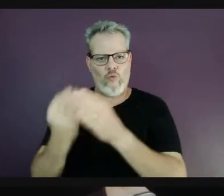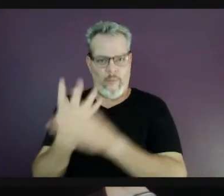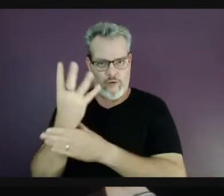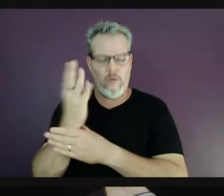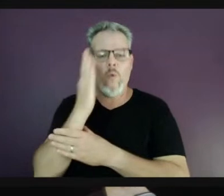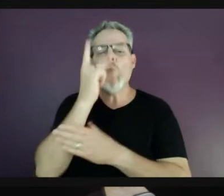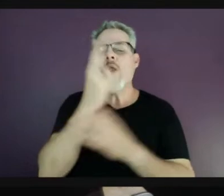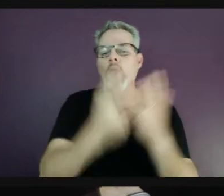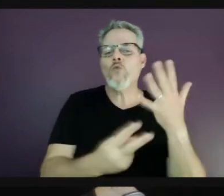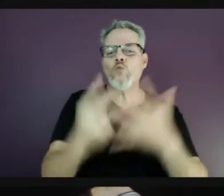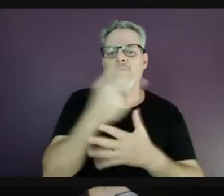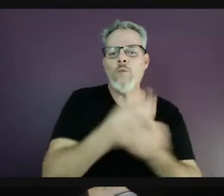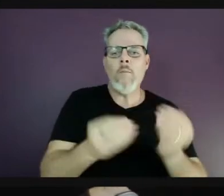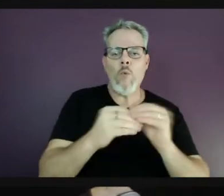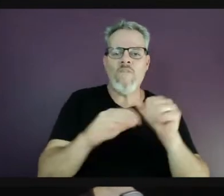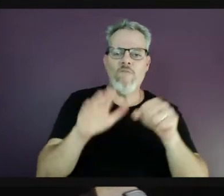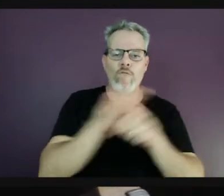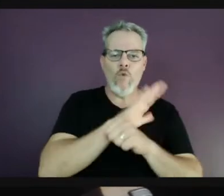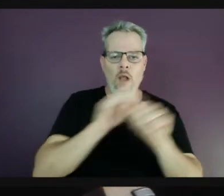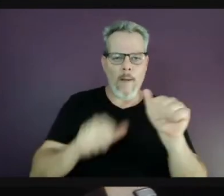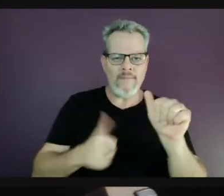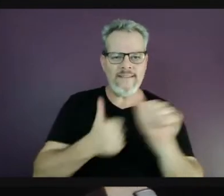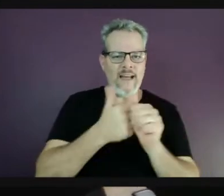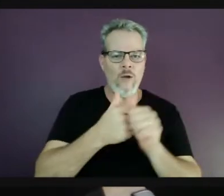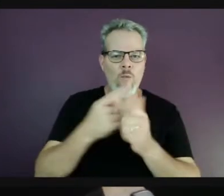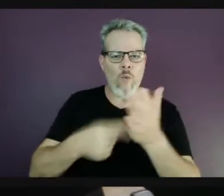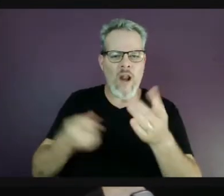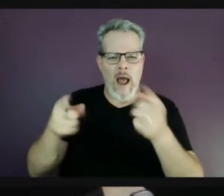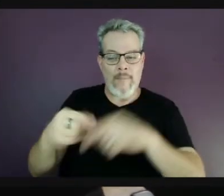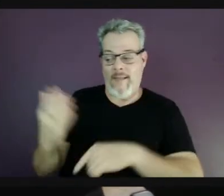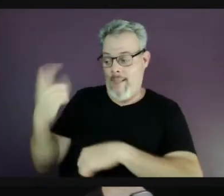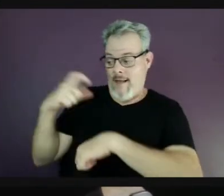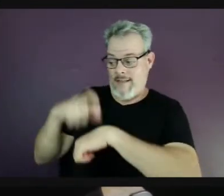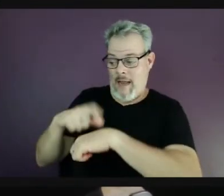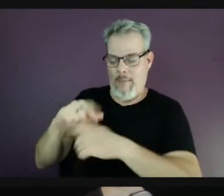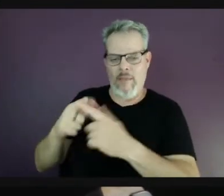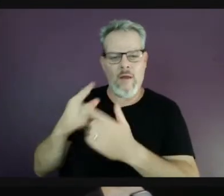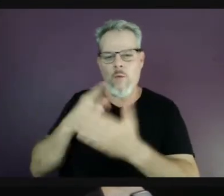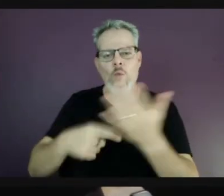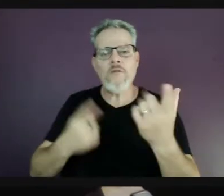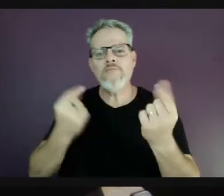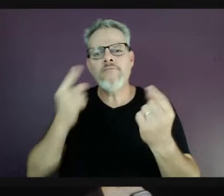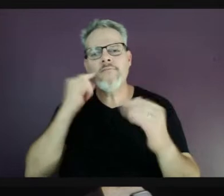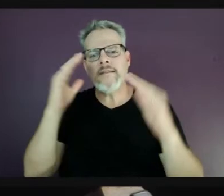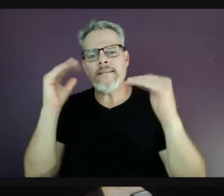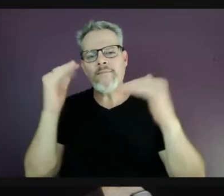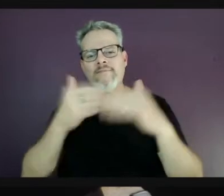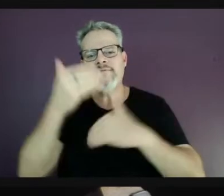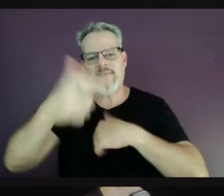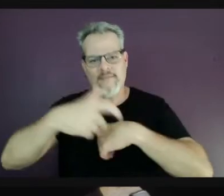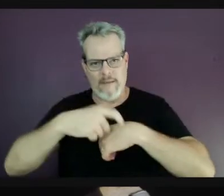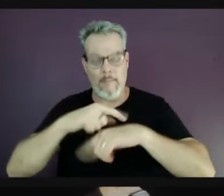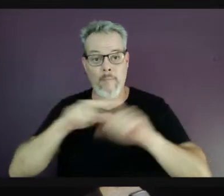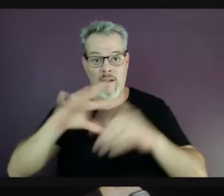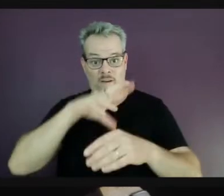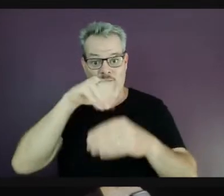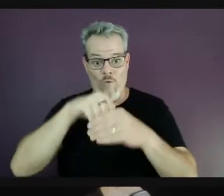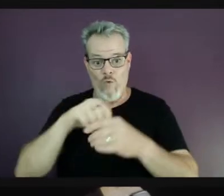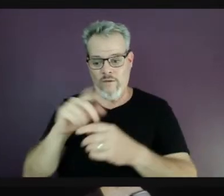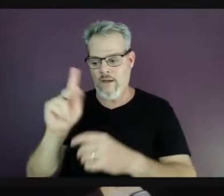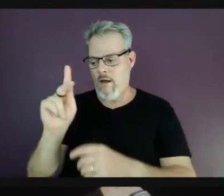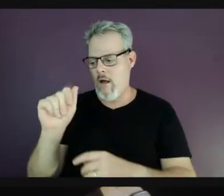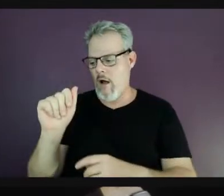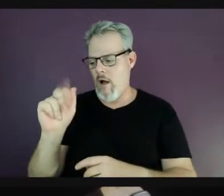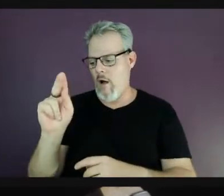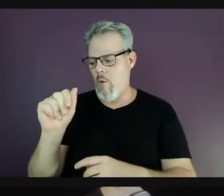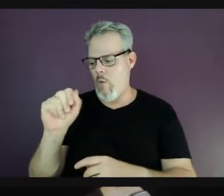what it takes for that to happen, or what it took the last time for that to happen. But it does involve the Kauai fault zone and the